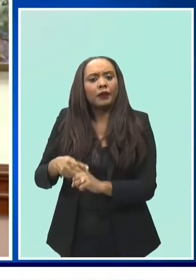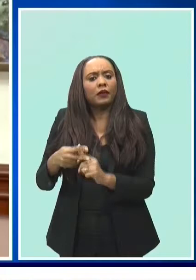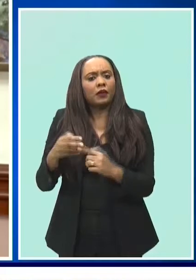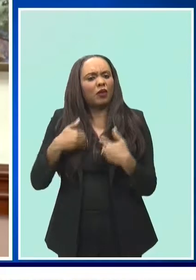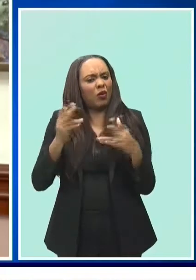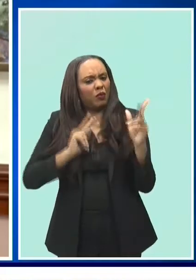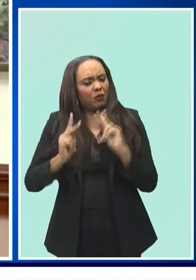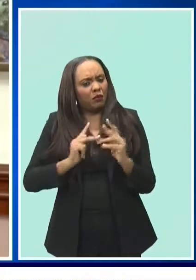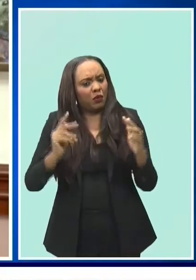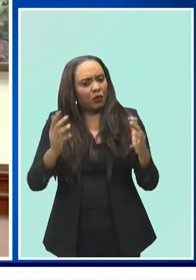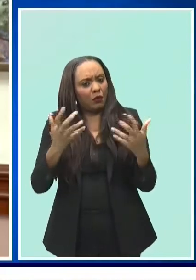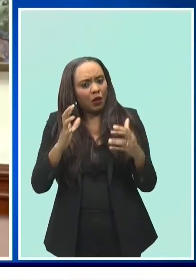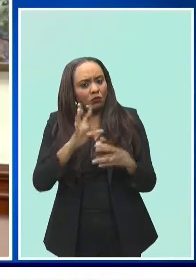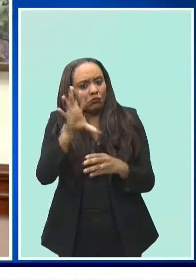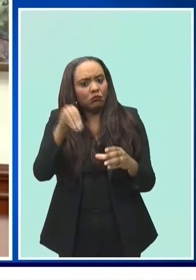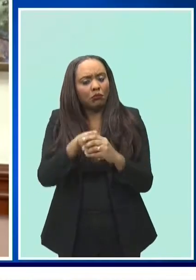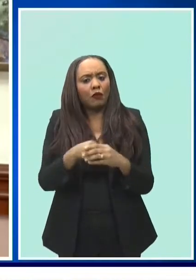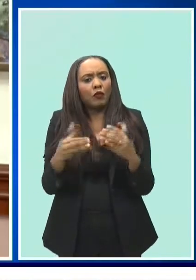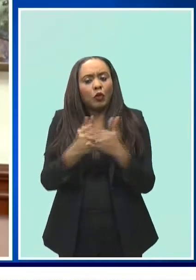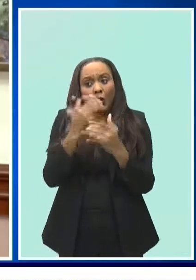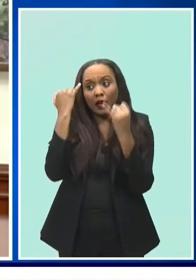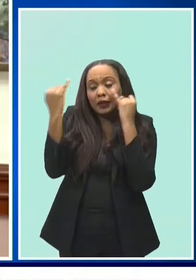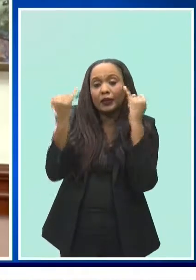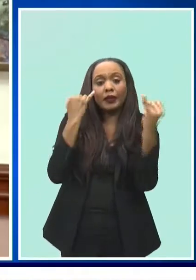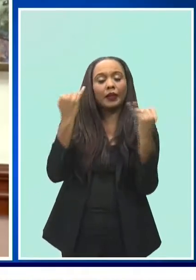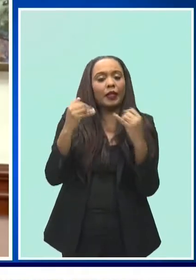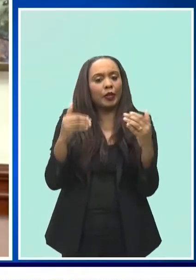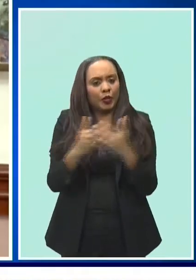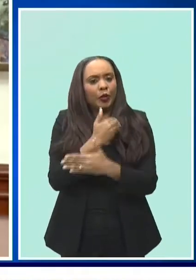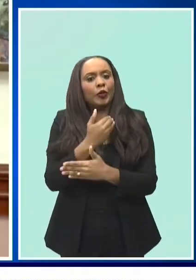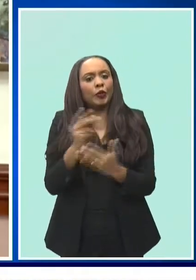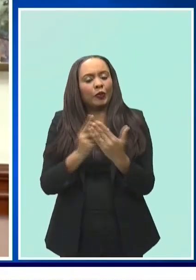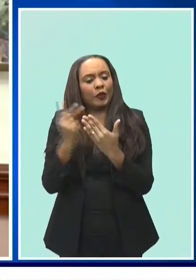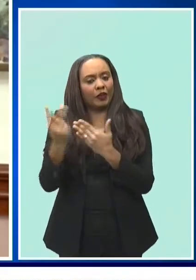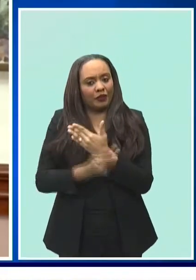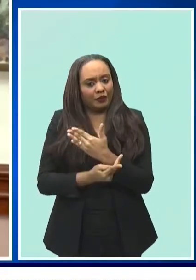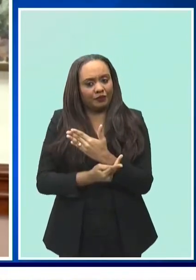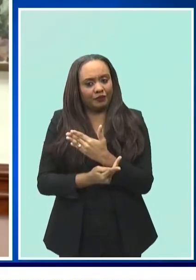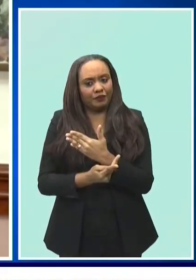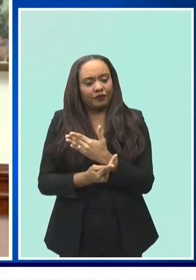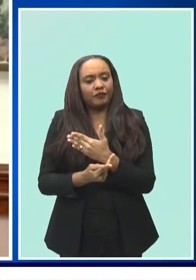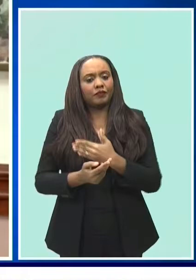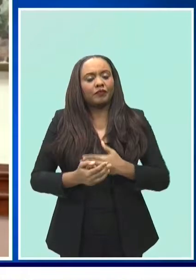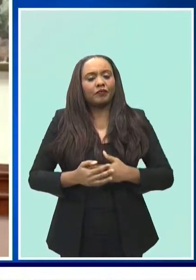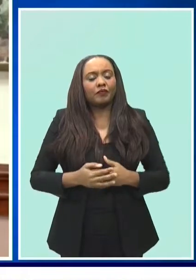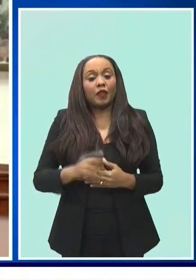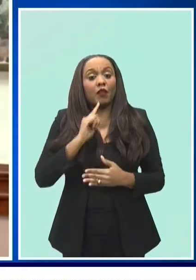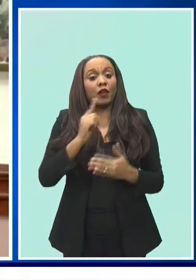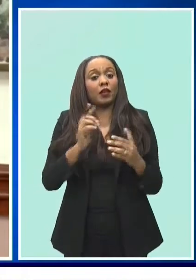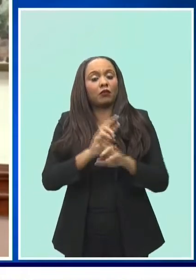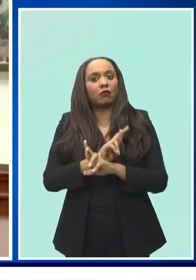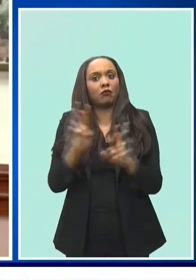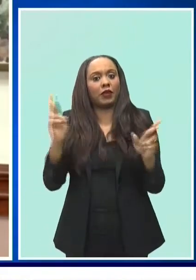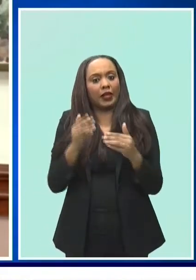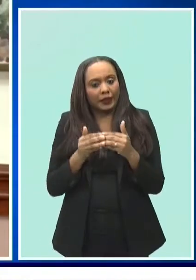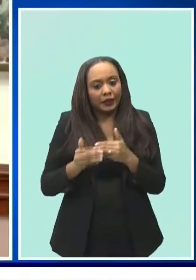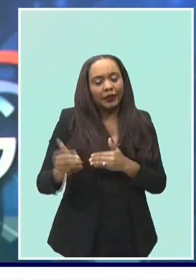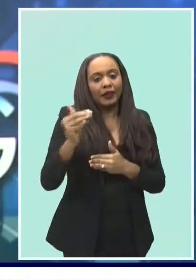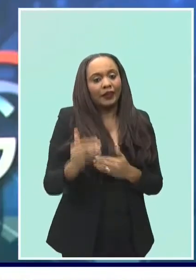involved in this new advanced Corps, where we advance their lives, and